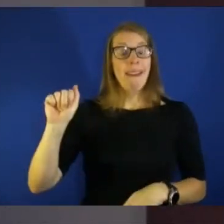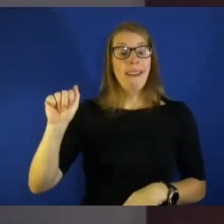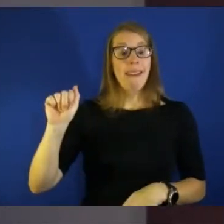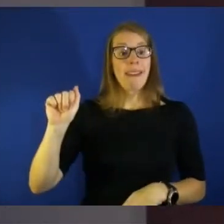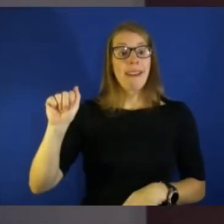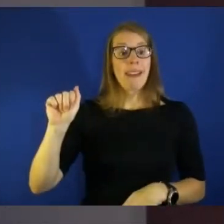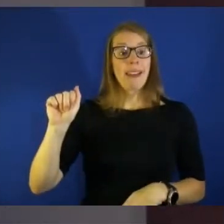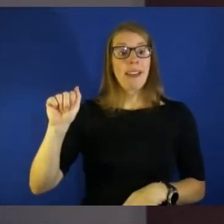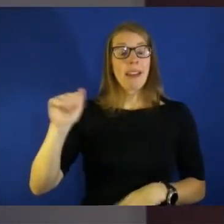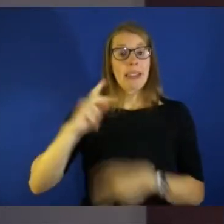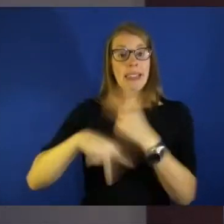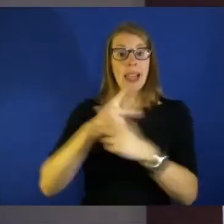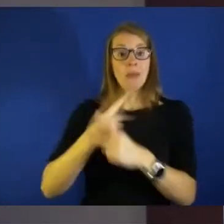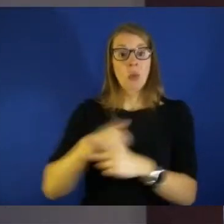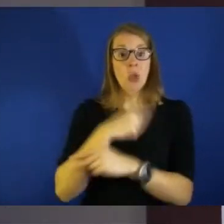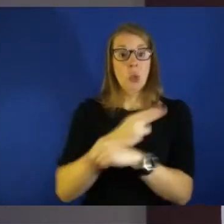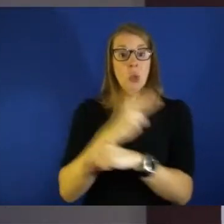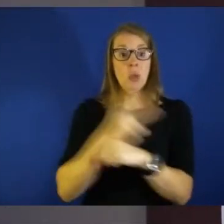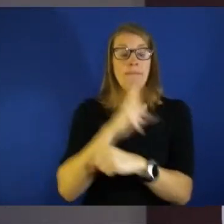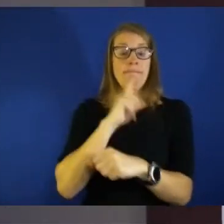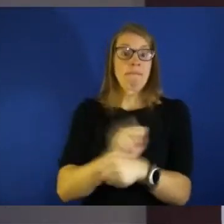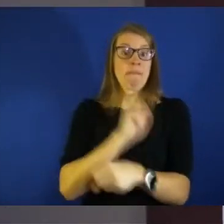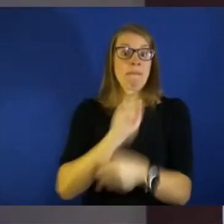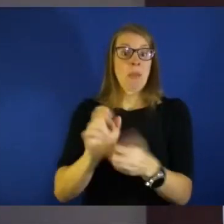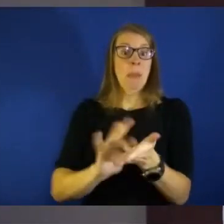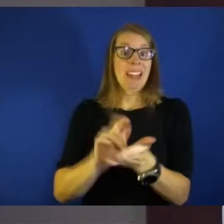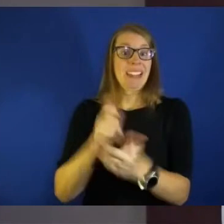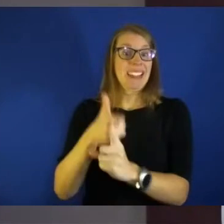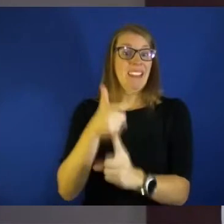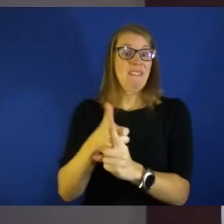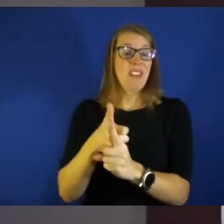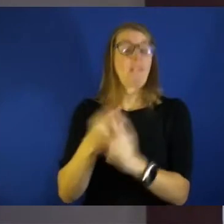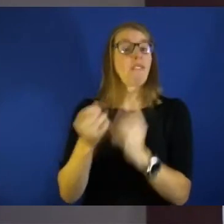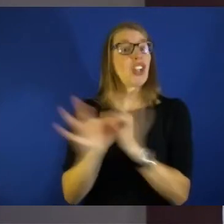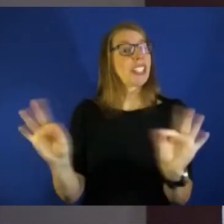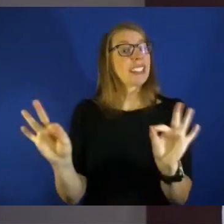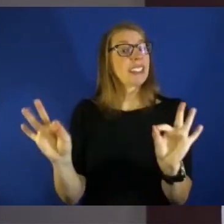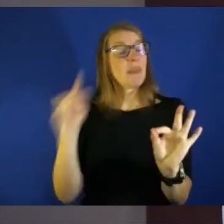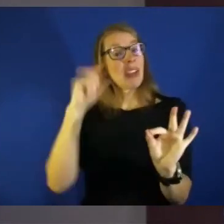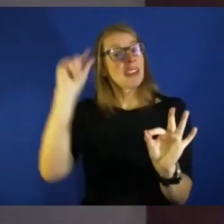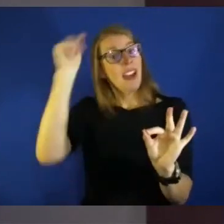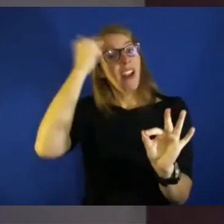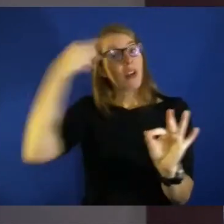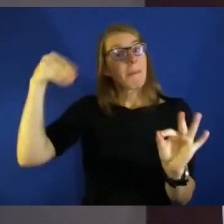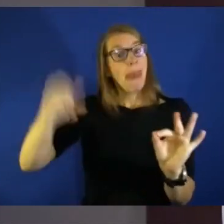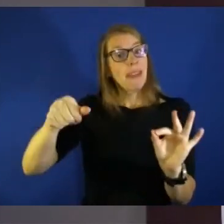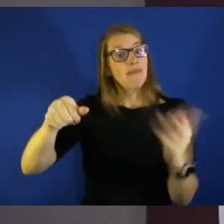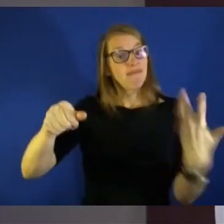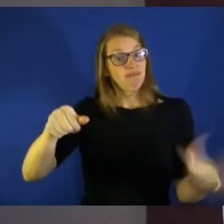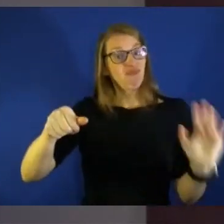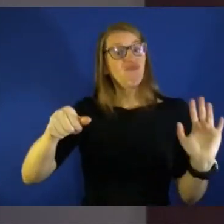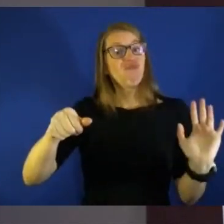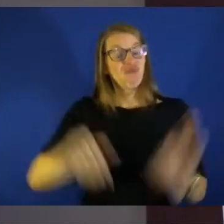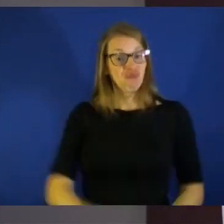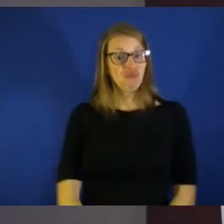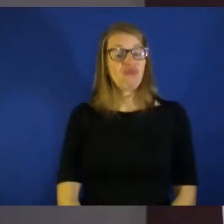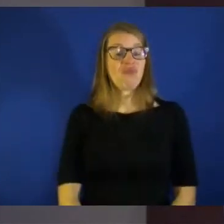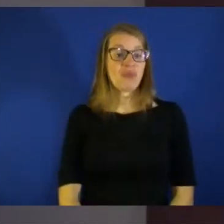types we're using are, the actual medicine itself is free because the government has paid for it. So